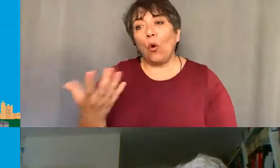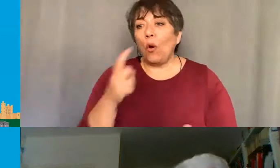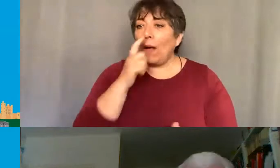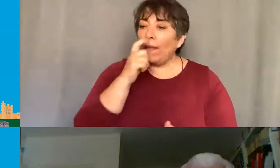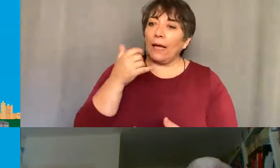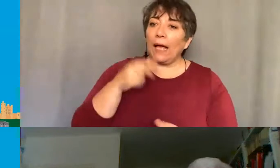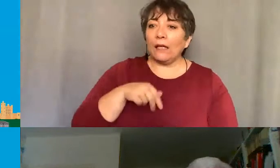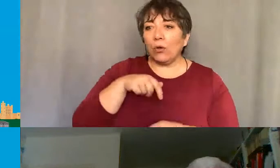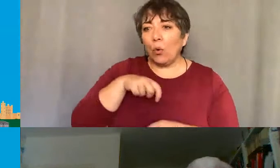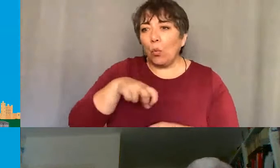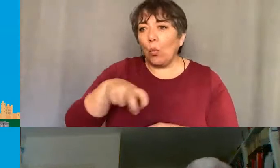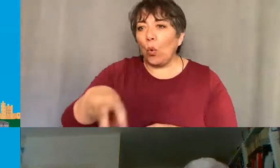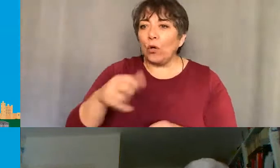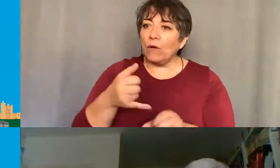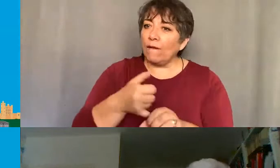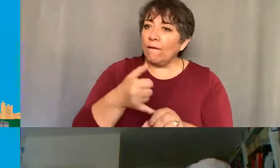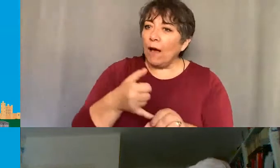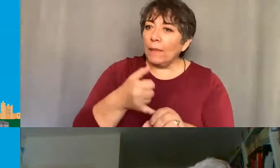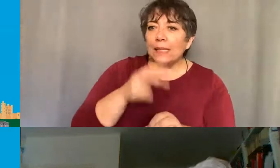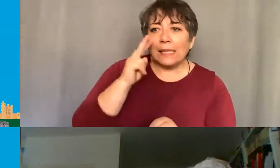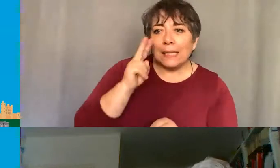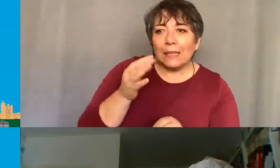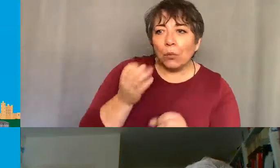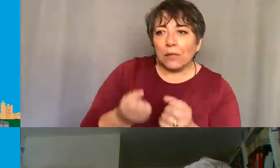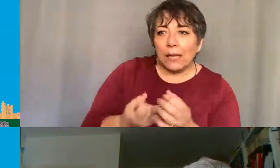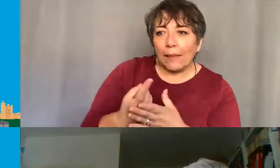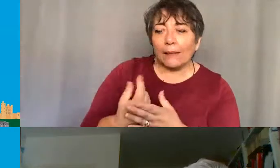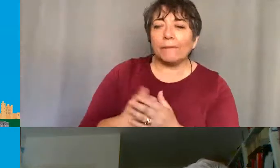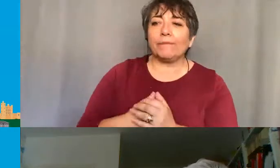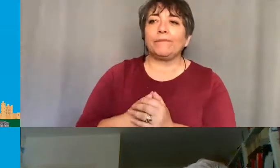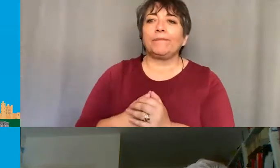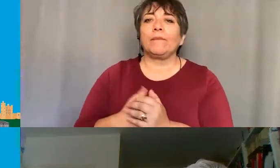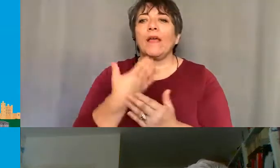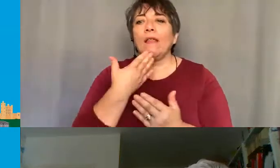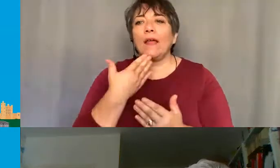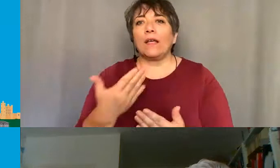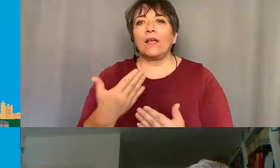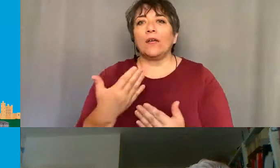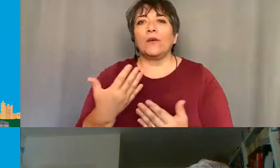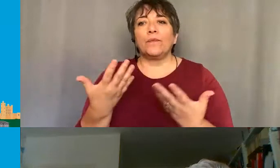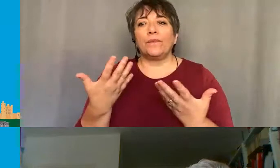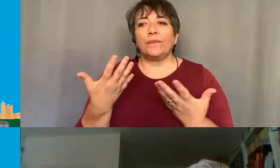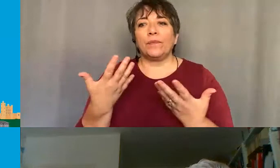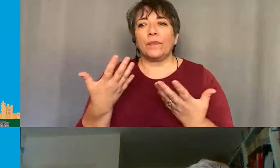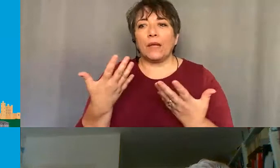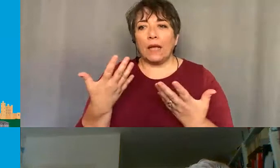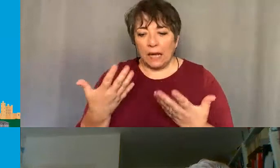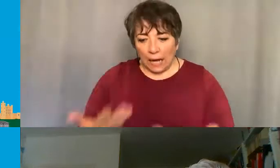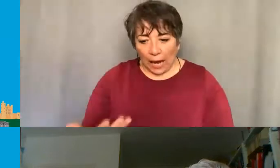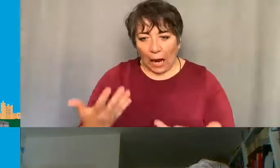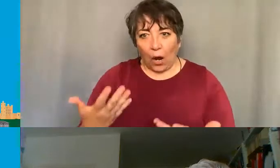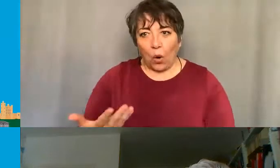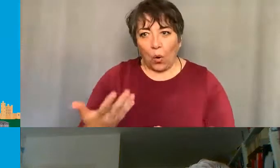for them. Thank you very much, Linda. Thank you. I'm going to go to you now, Bridget.